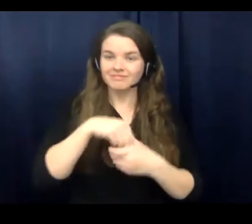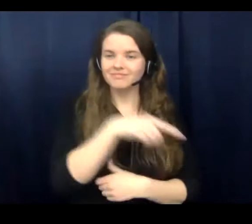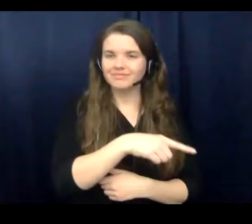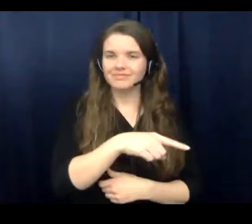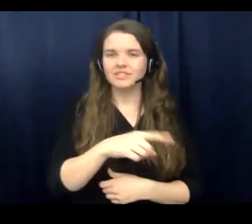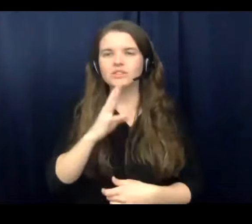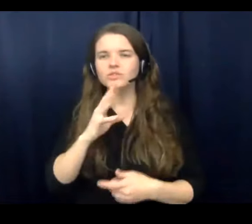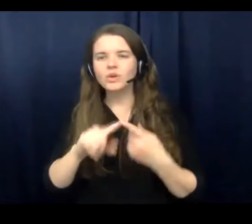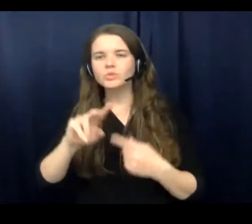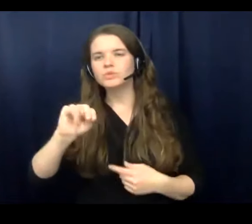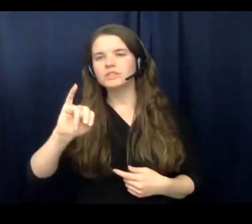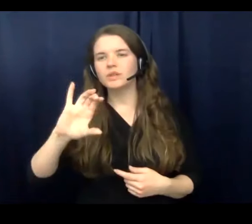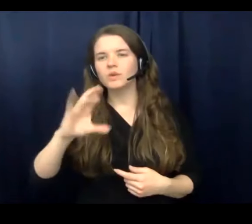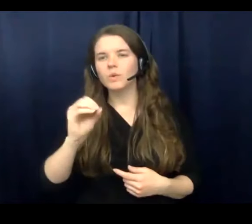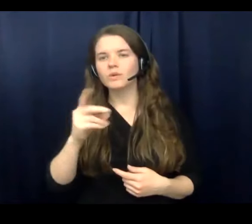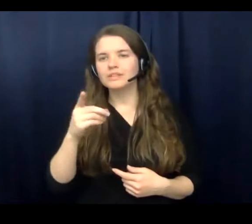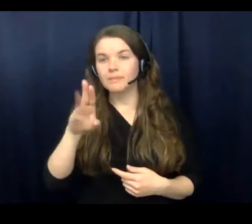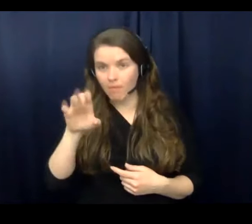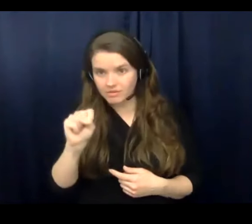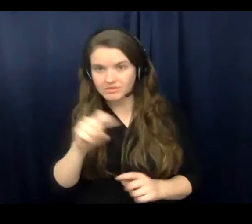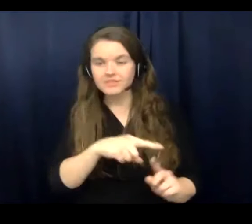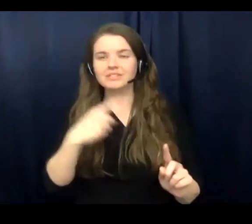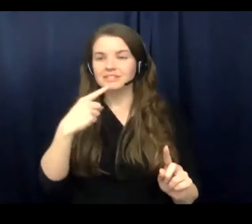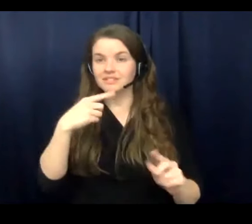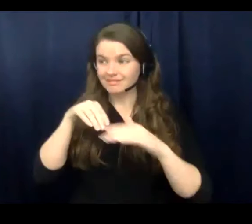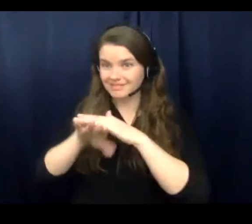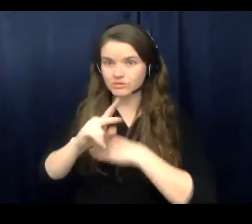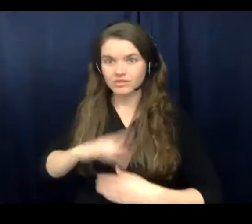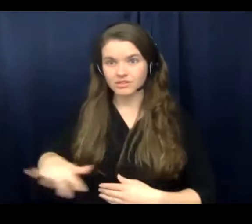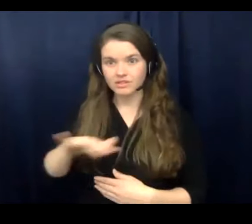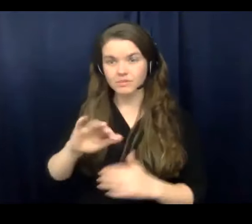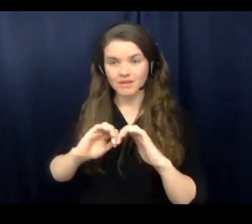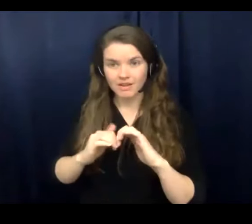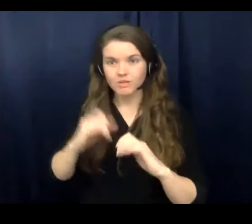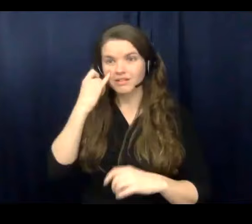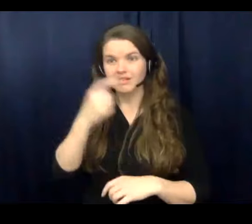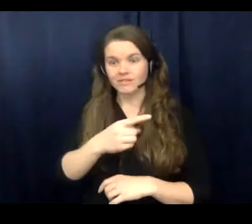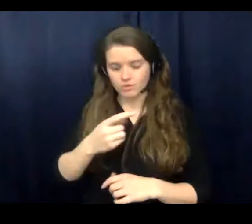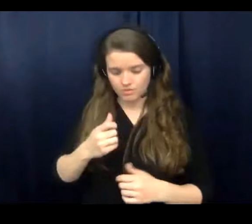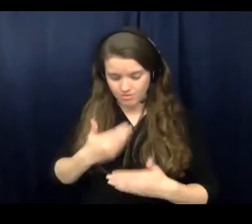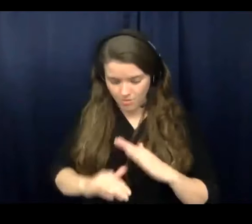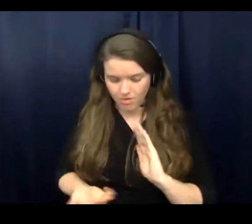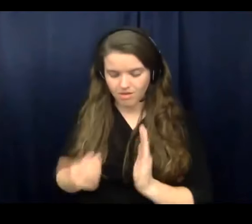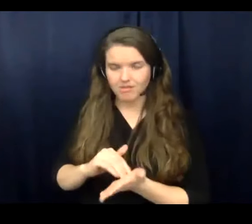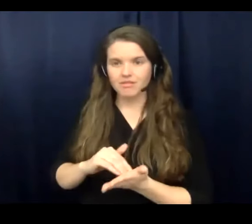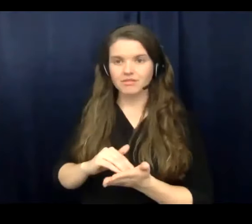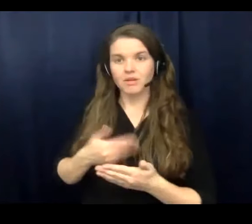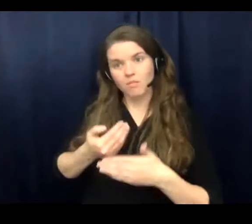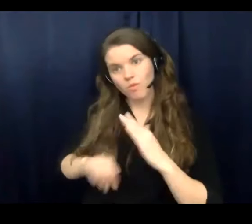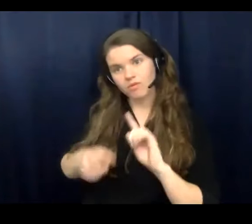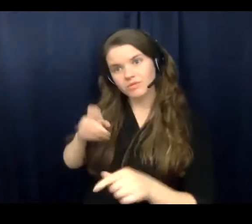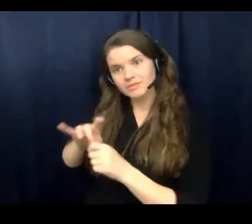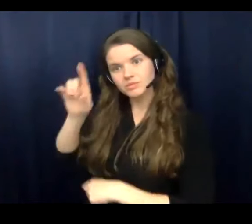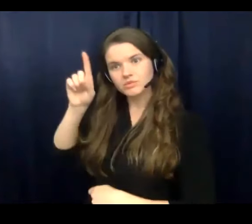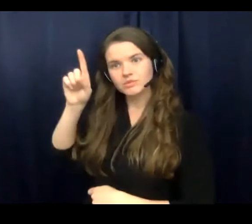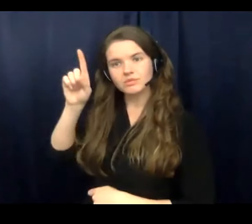Nicodemus, was the only way you're going to see the kingdom, the only way you're going to enter the kingdom is if you are regenerated, born from above. We often call